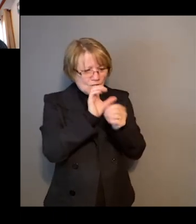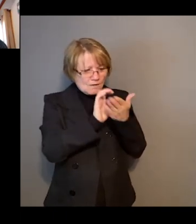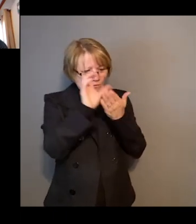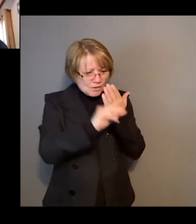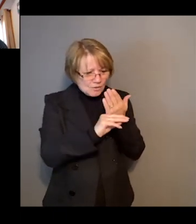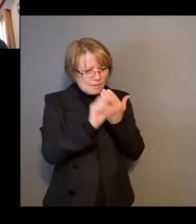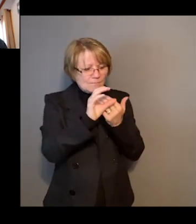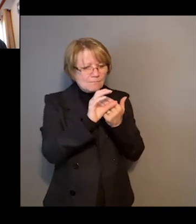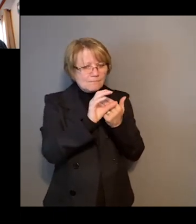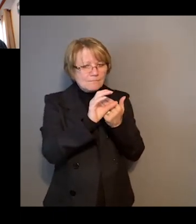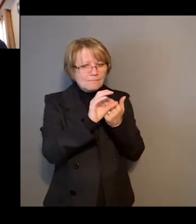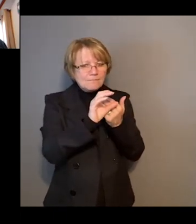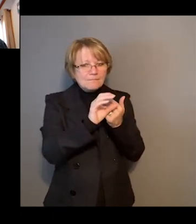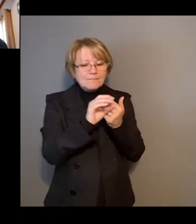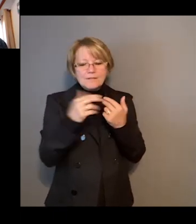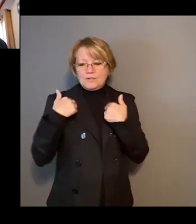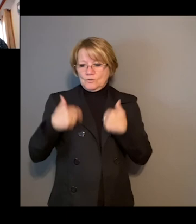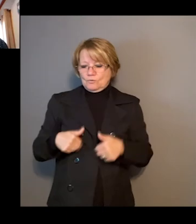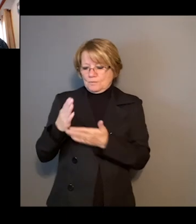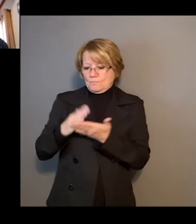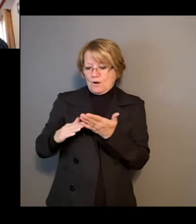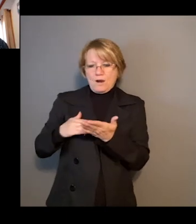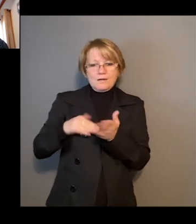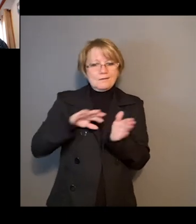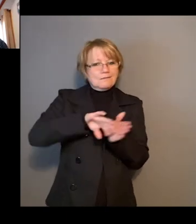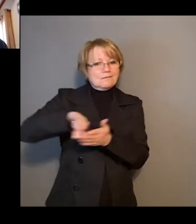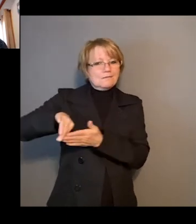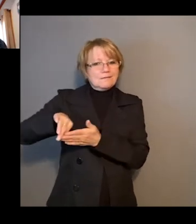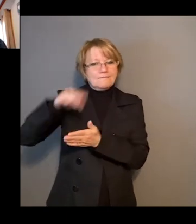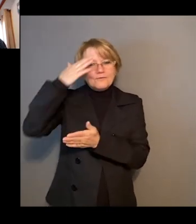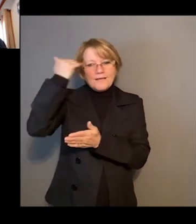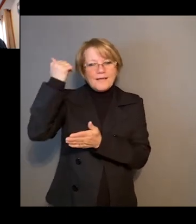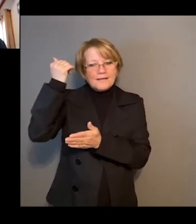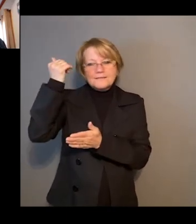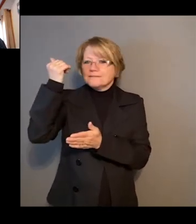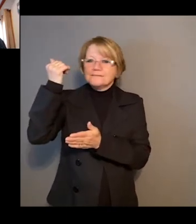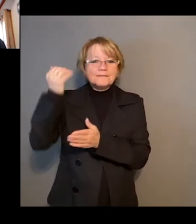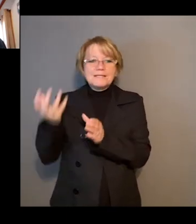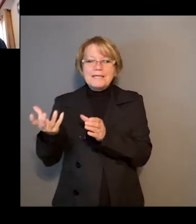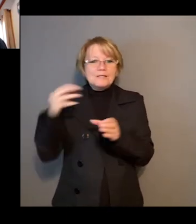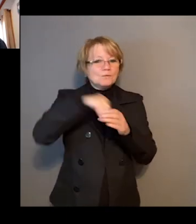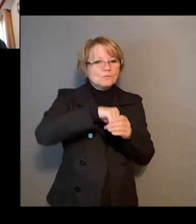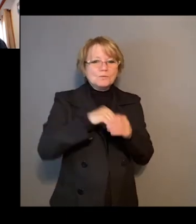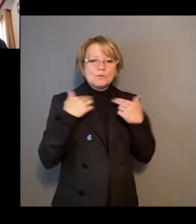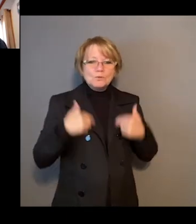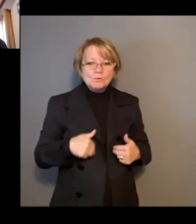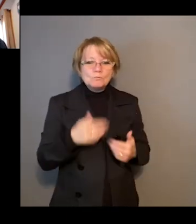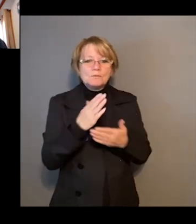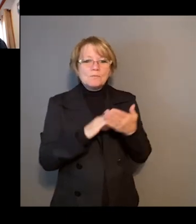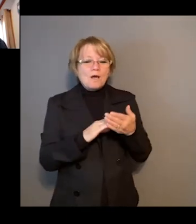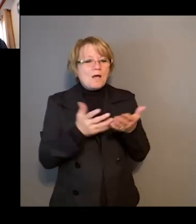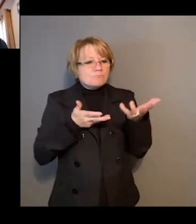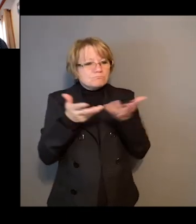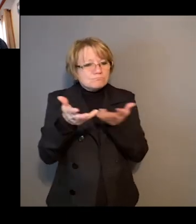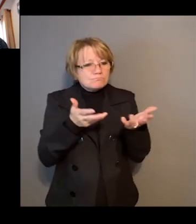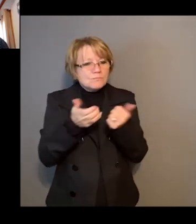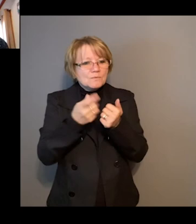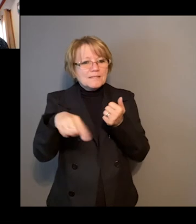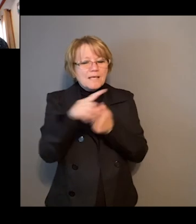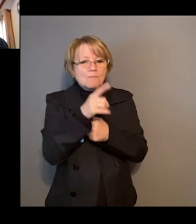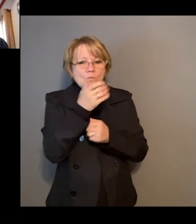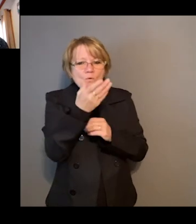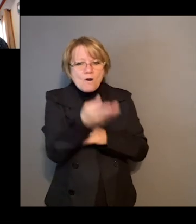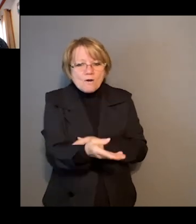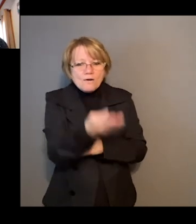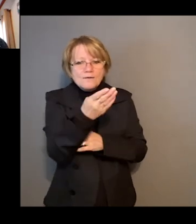And these conversations are huge, and we have to get to know our kids, get to know where they come from, understand their lives outside